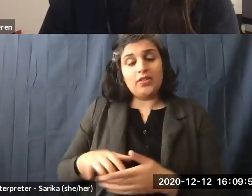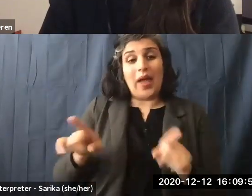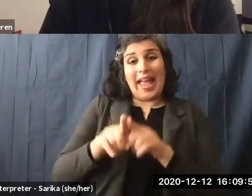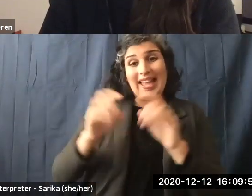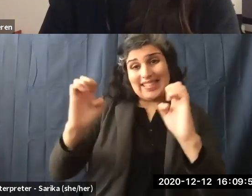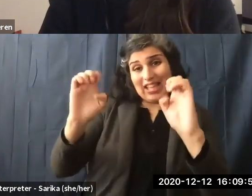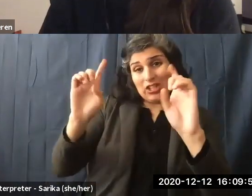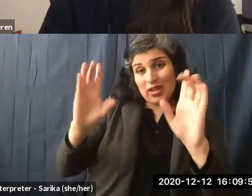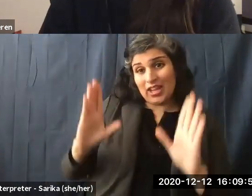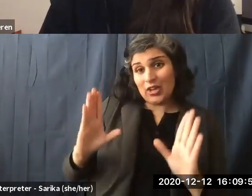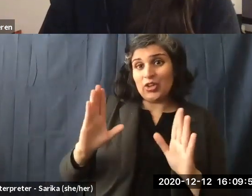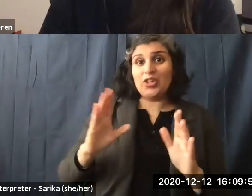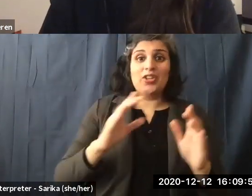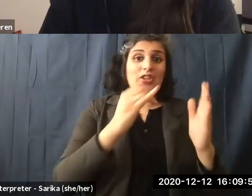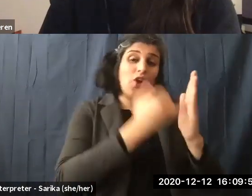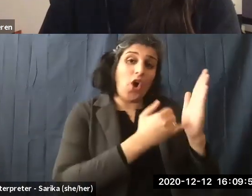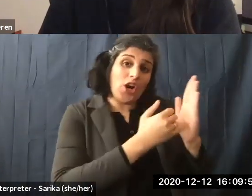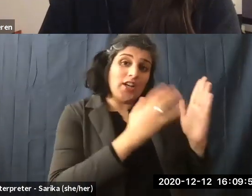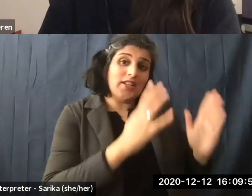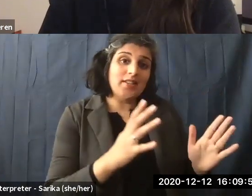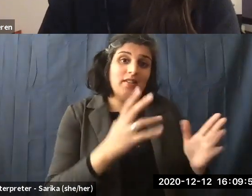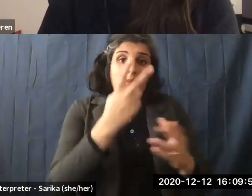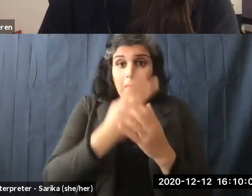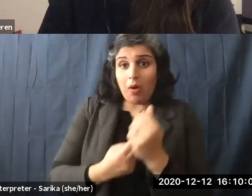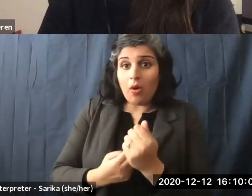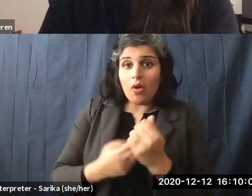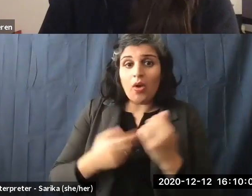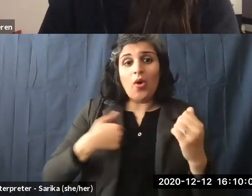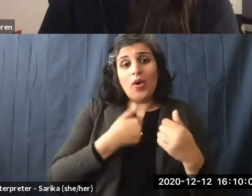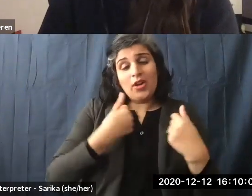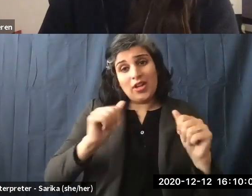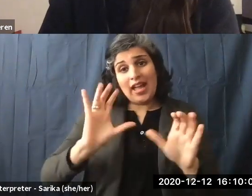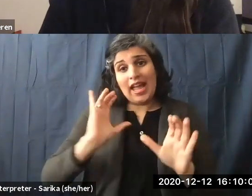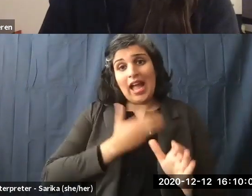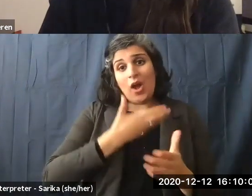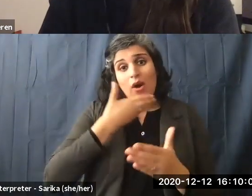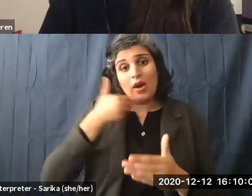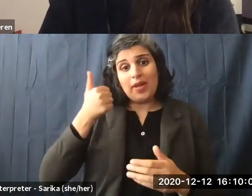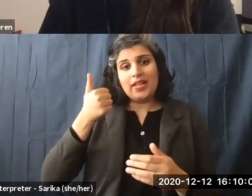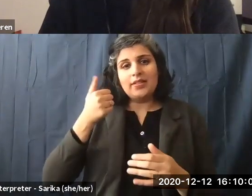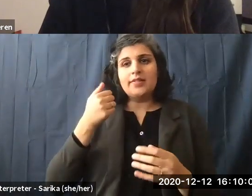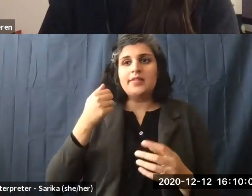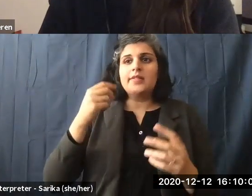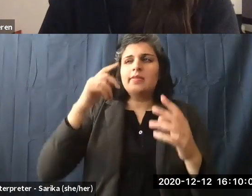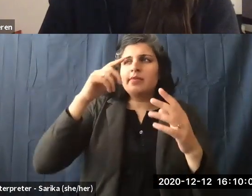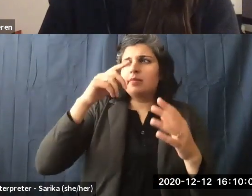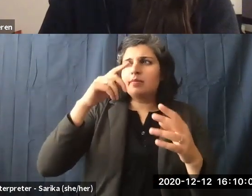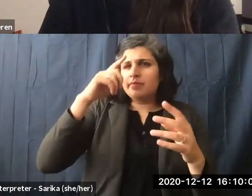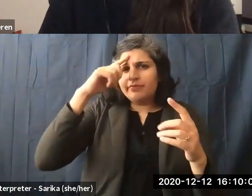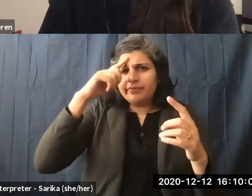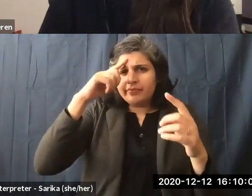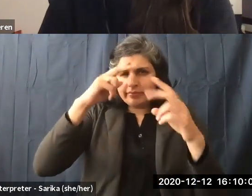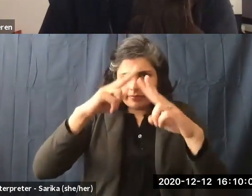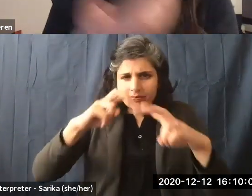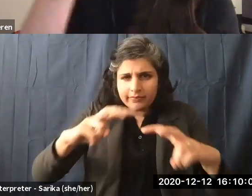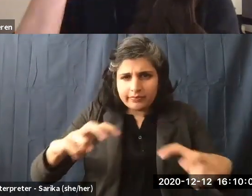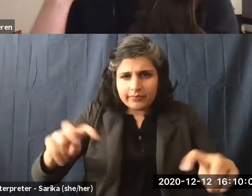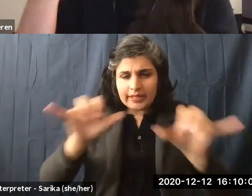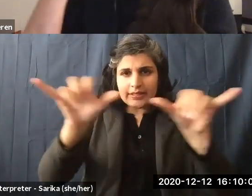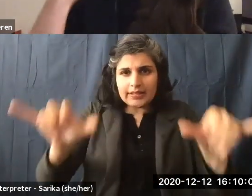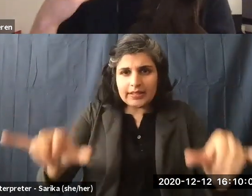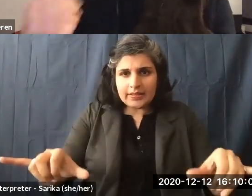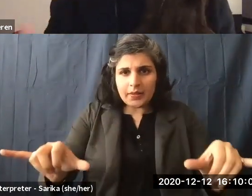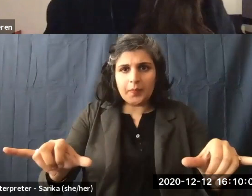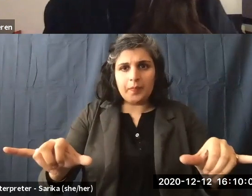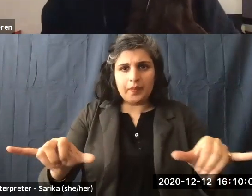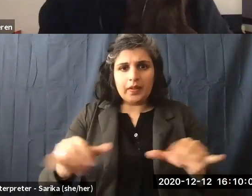and as artists, we're doing our best to question these systems and to really think about, and maybe to